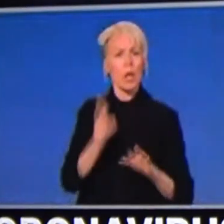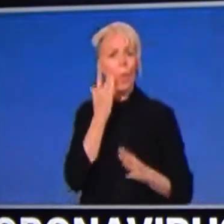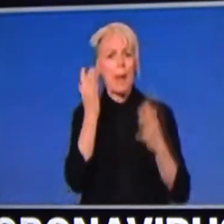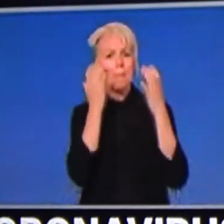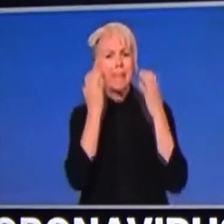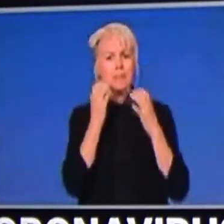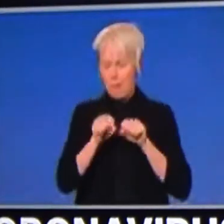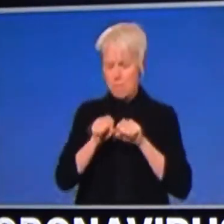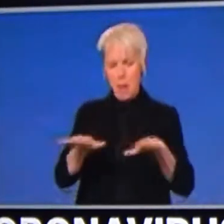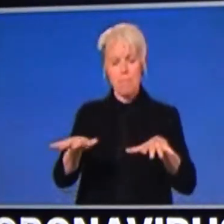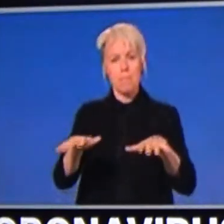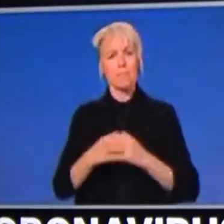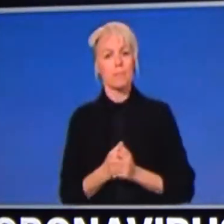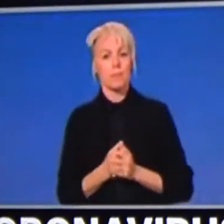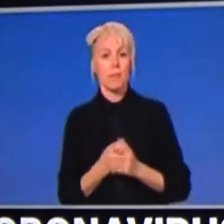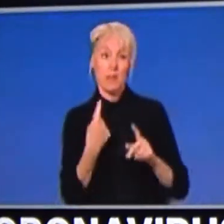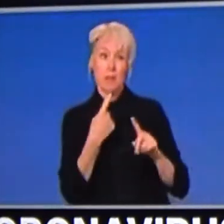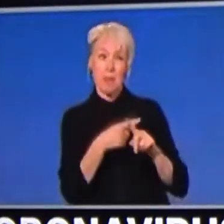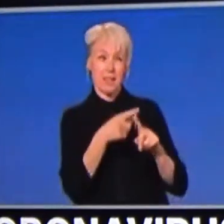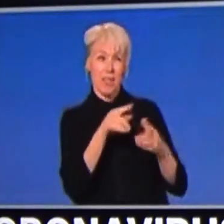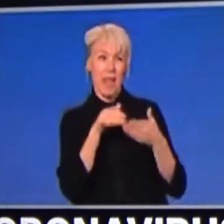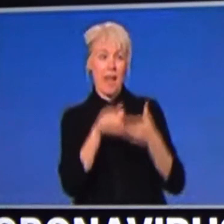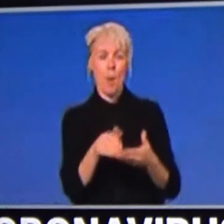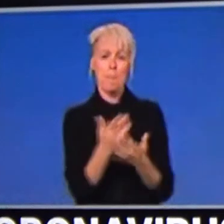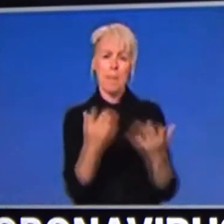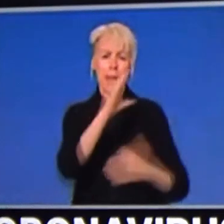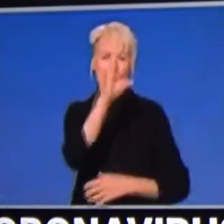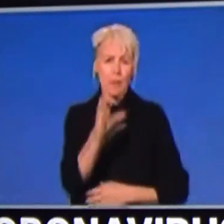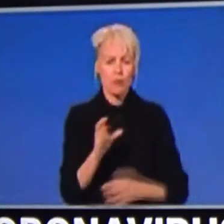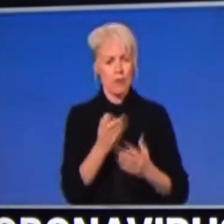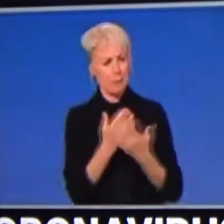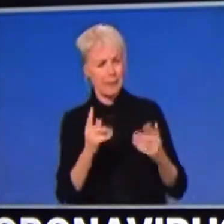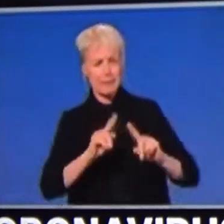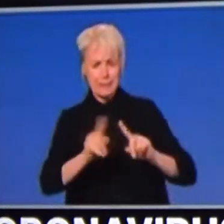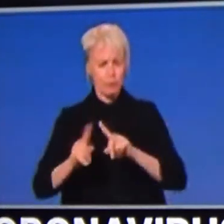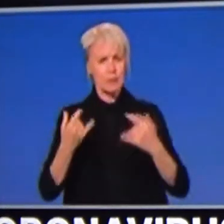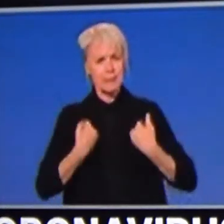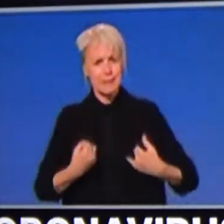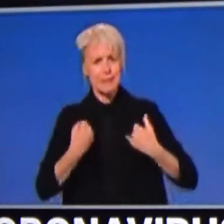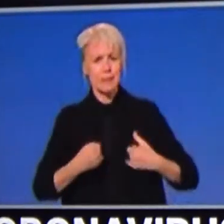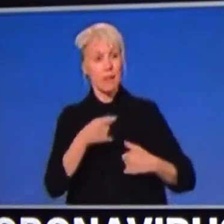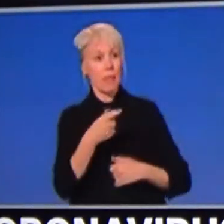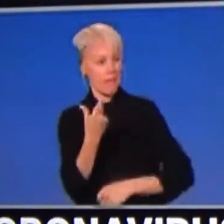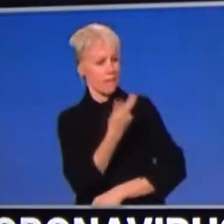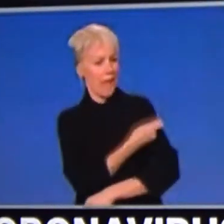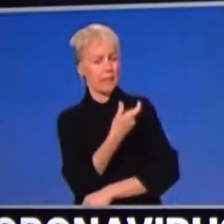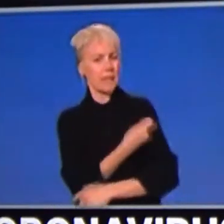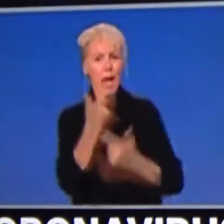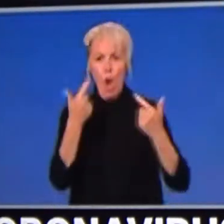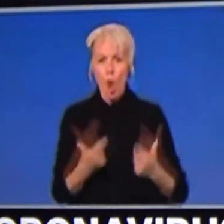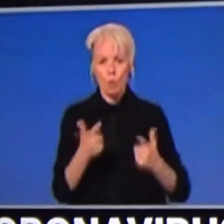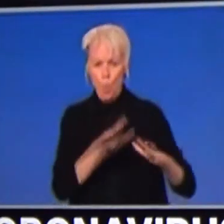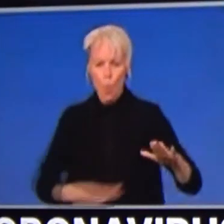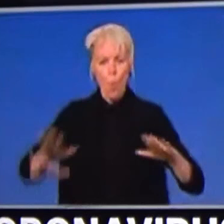in 2018. And they do work in the Western Pacific on eliminating measles, rubella and tetanus, maintaining high levels